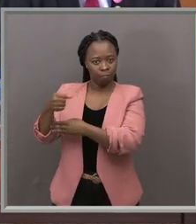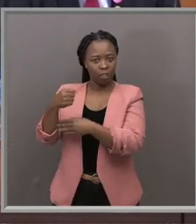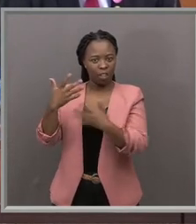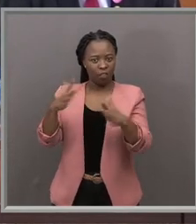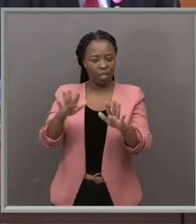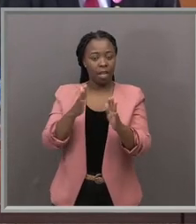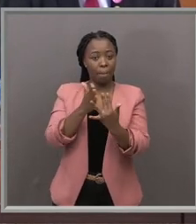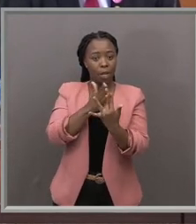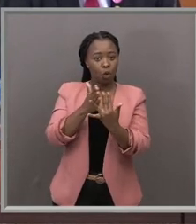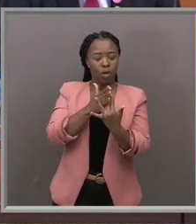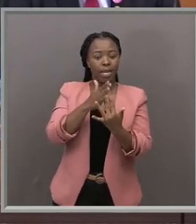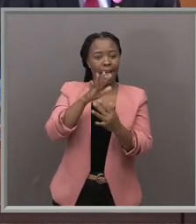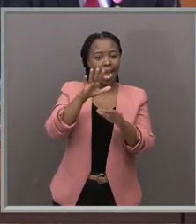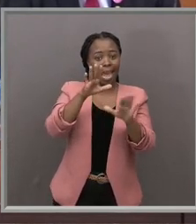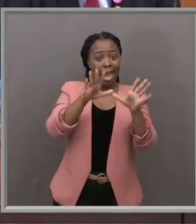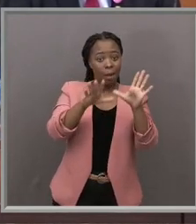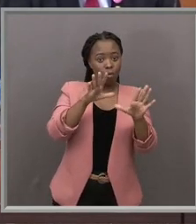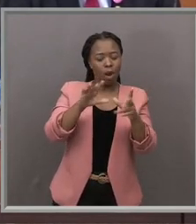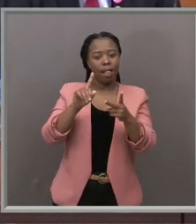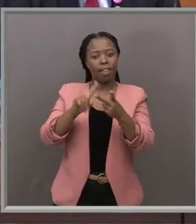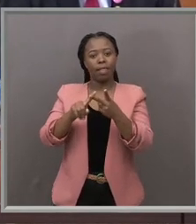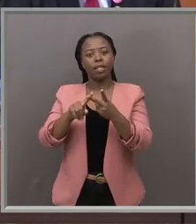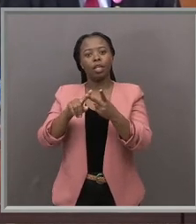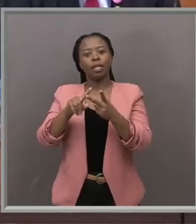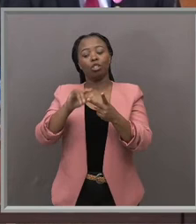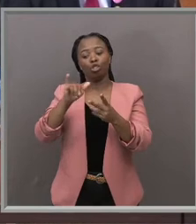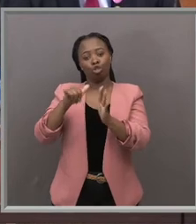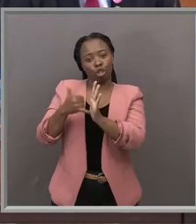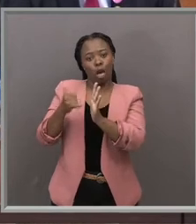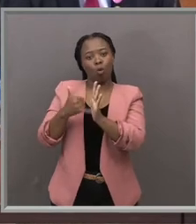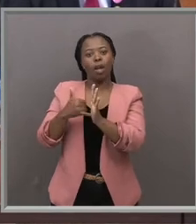and January 2021.